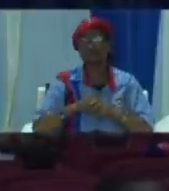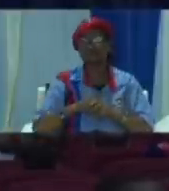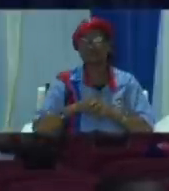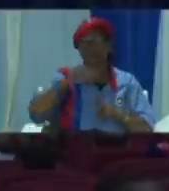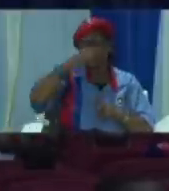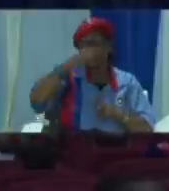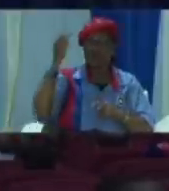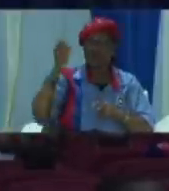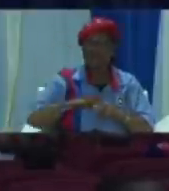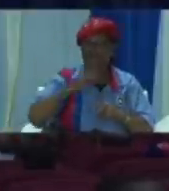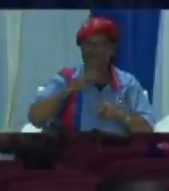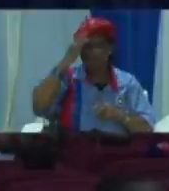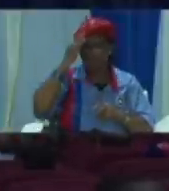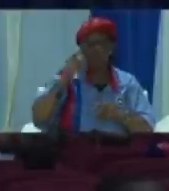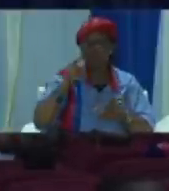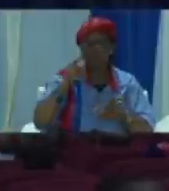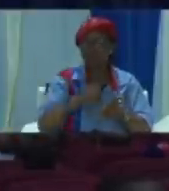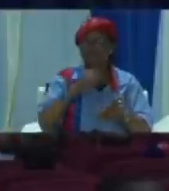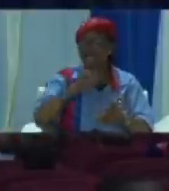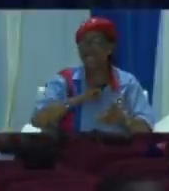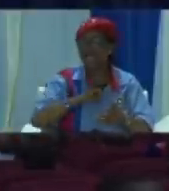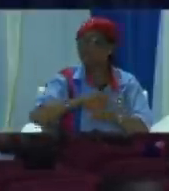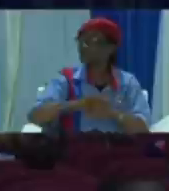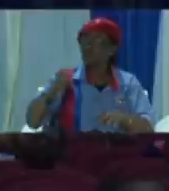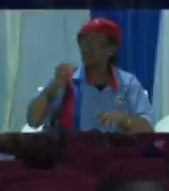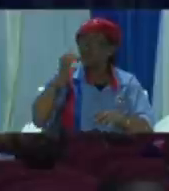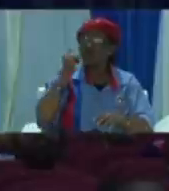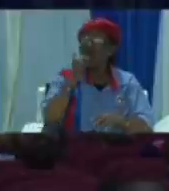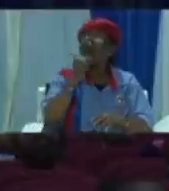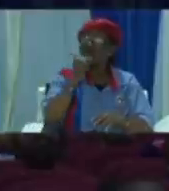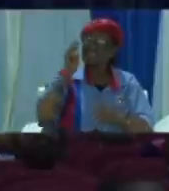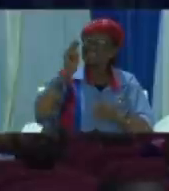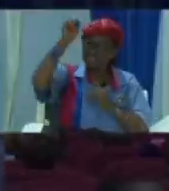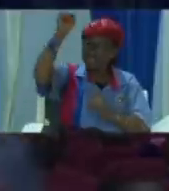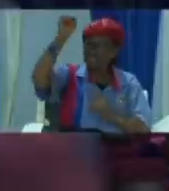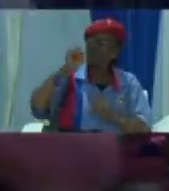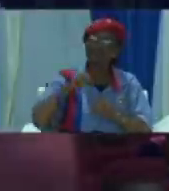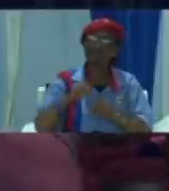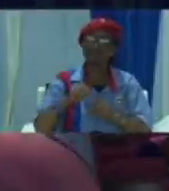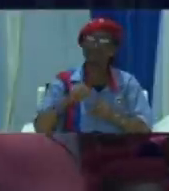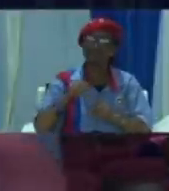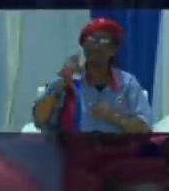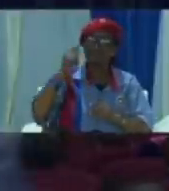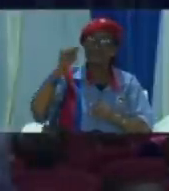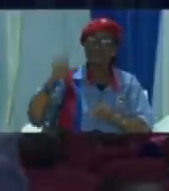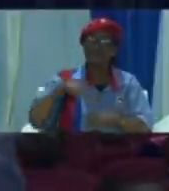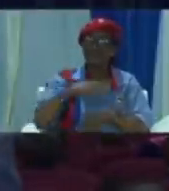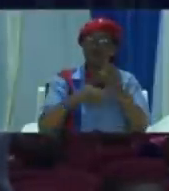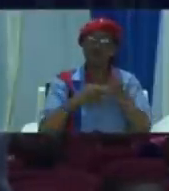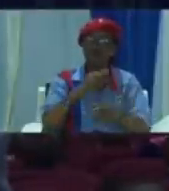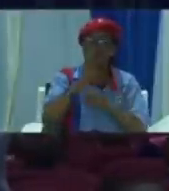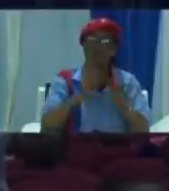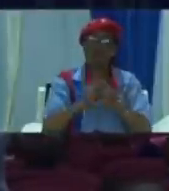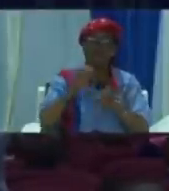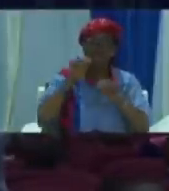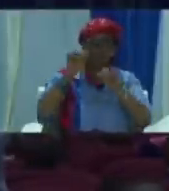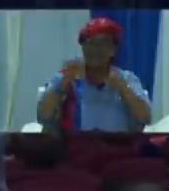know once I don't offend him, the whole world can be against